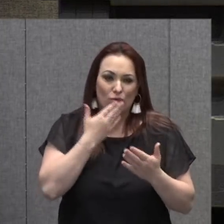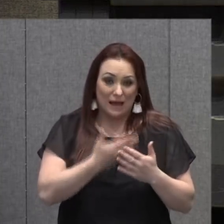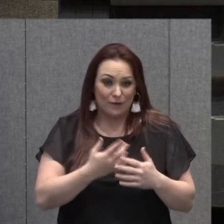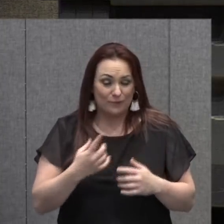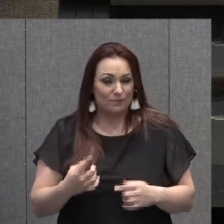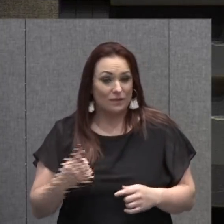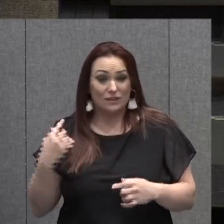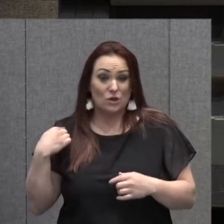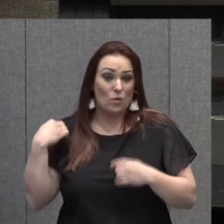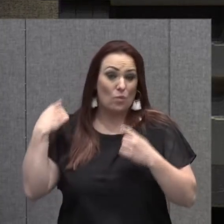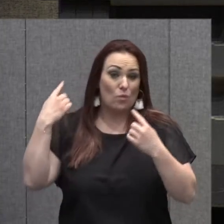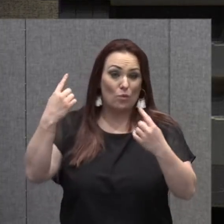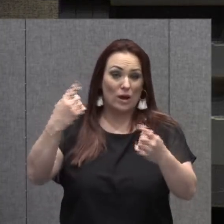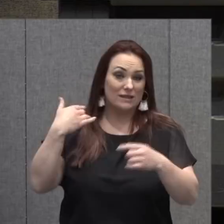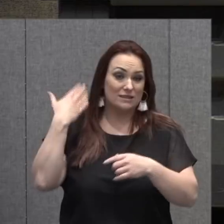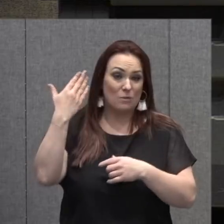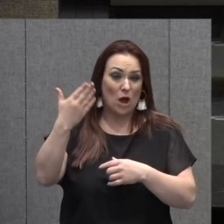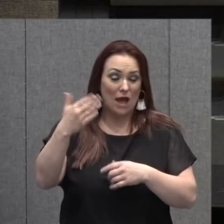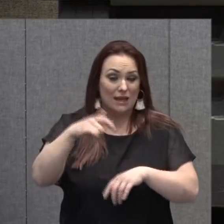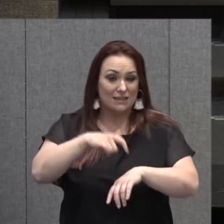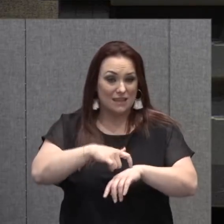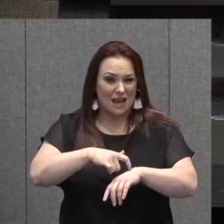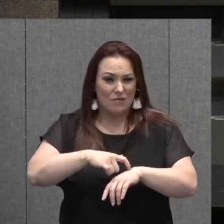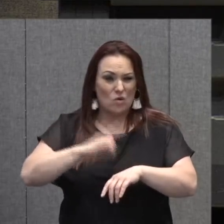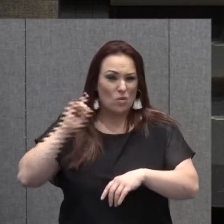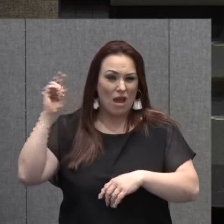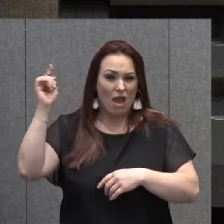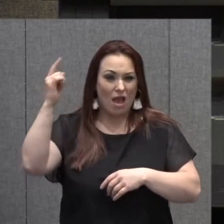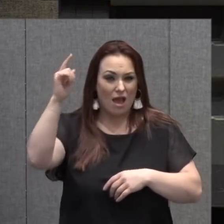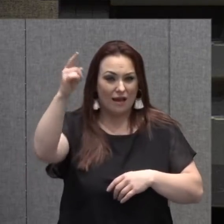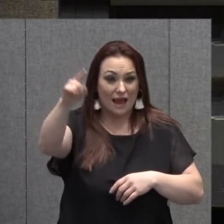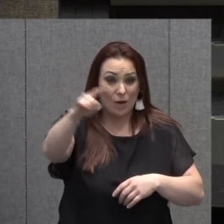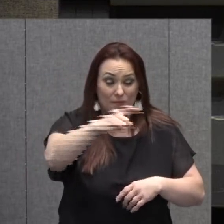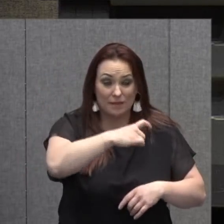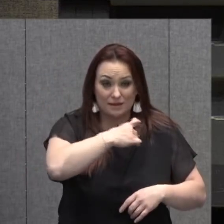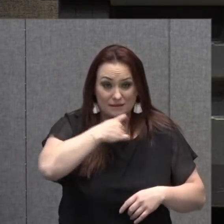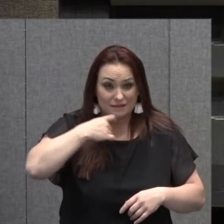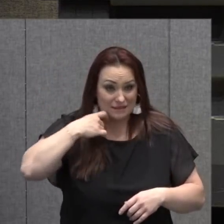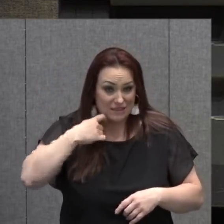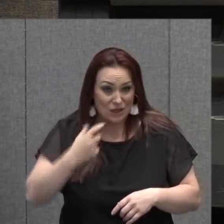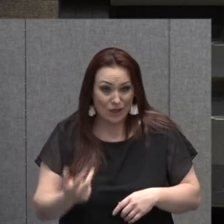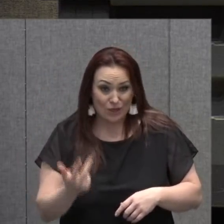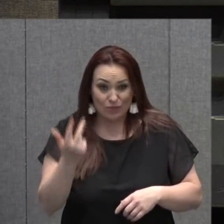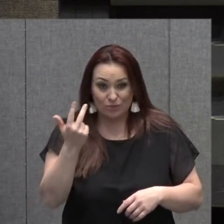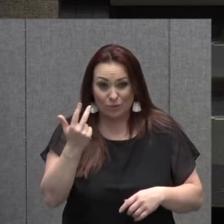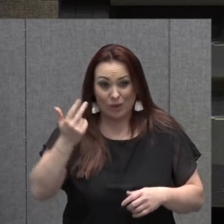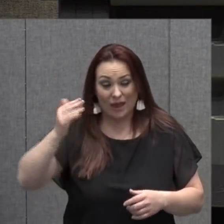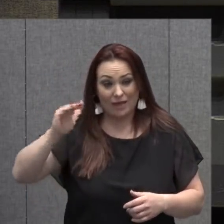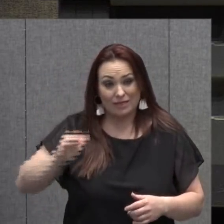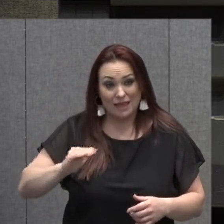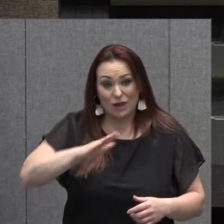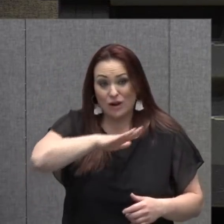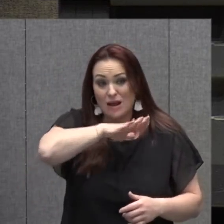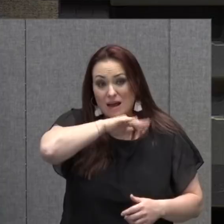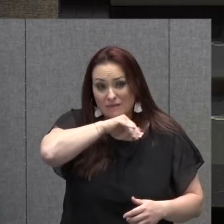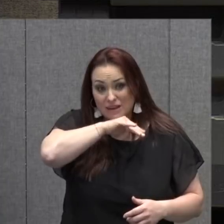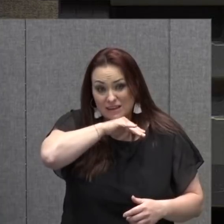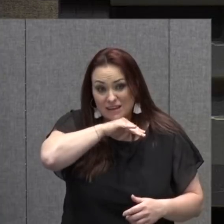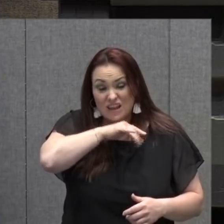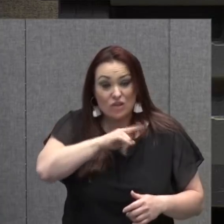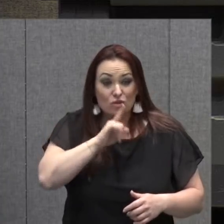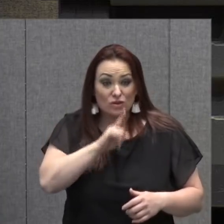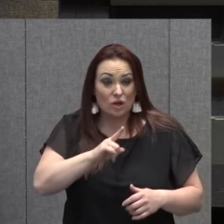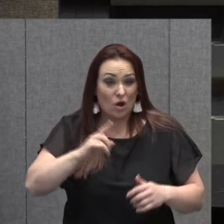time, way out in the desert, there were three little javelinas. Javelinas are